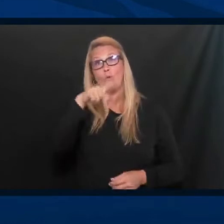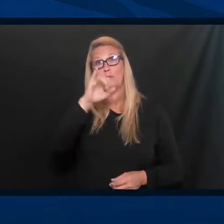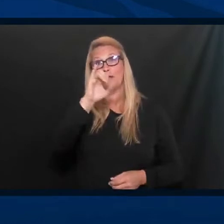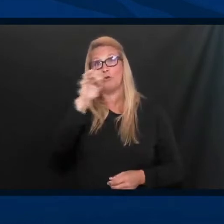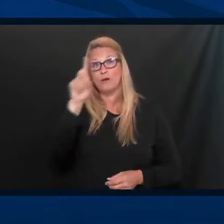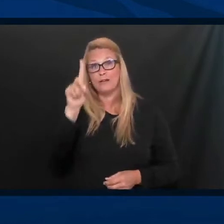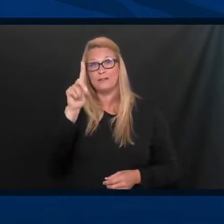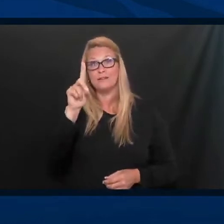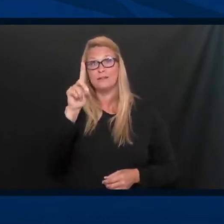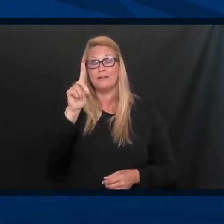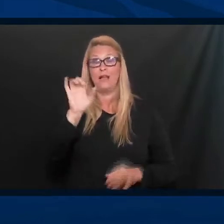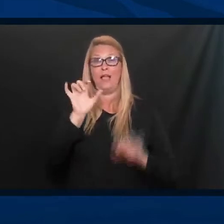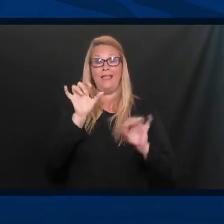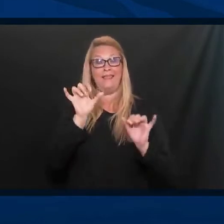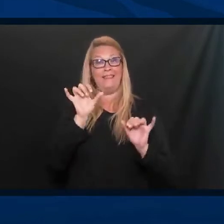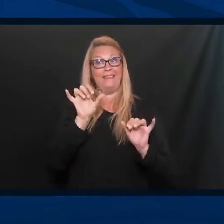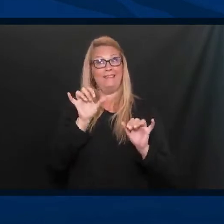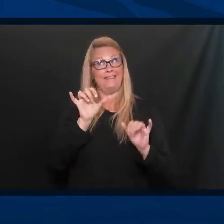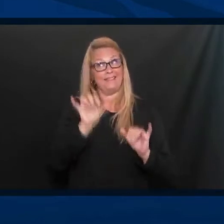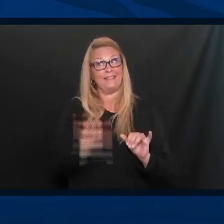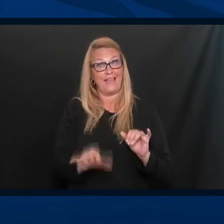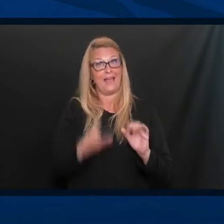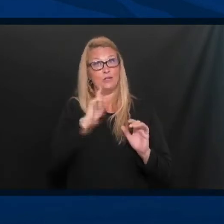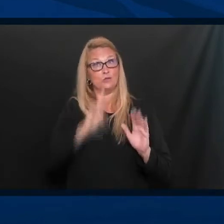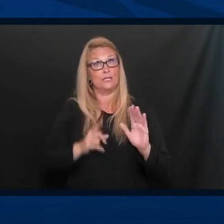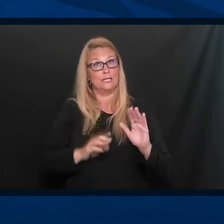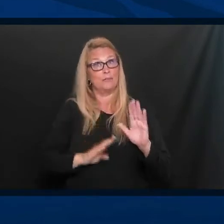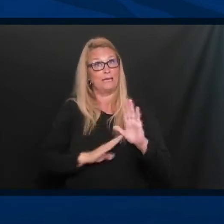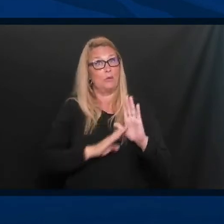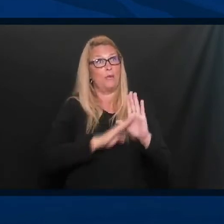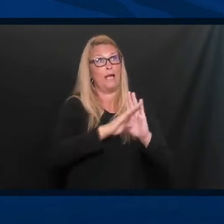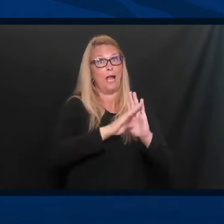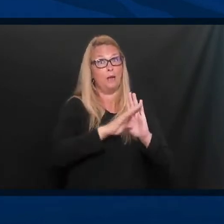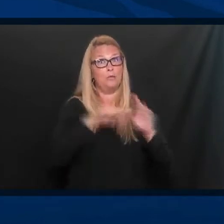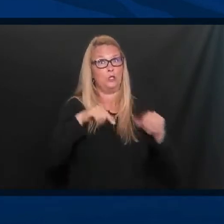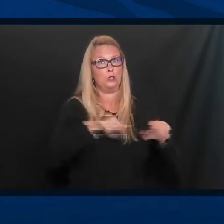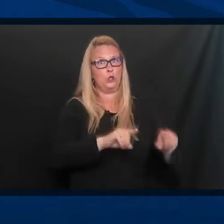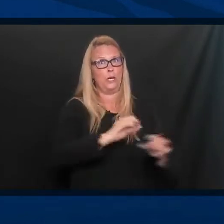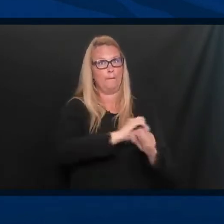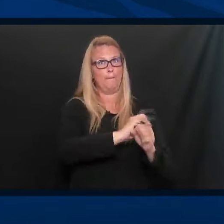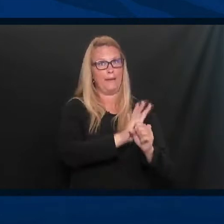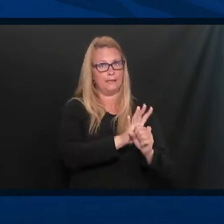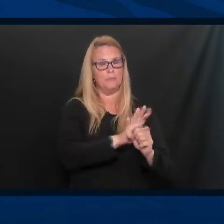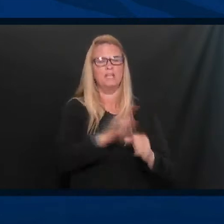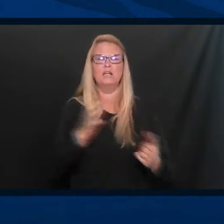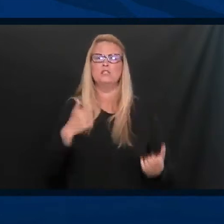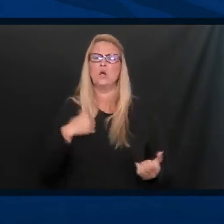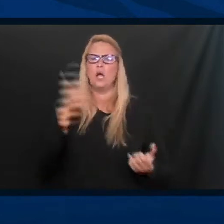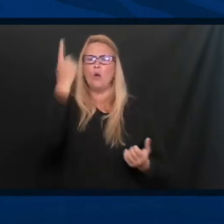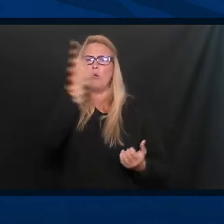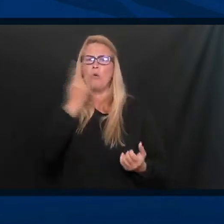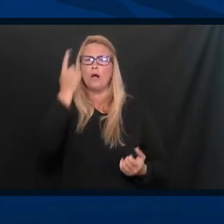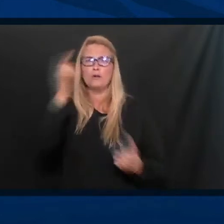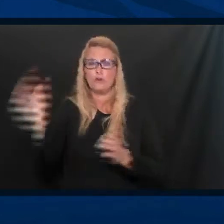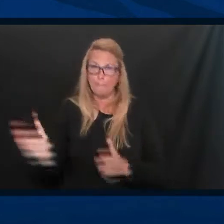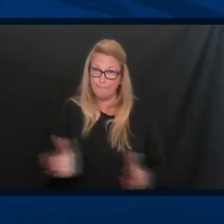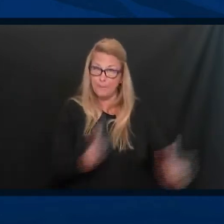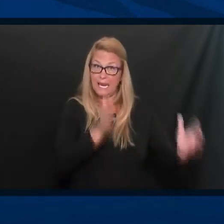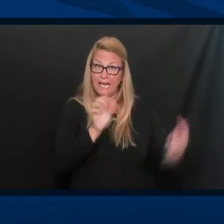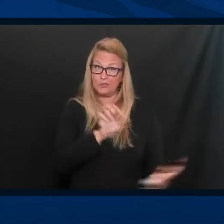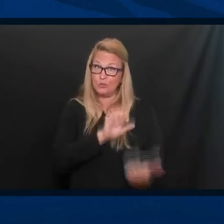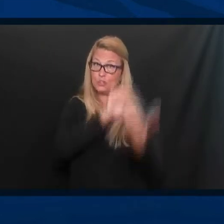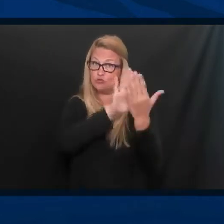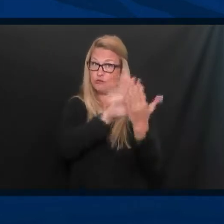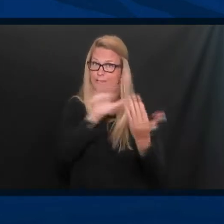know it has been surging as a result of the pandemic. Is there a plan going forward to address this? Do